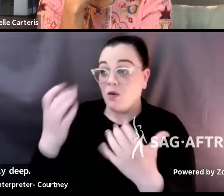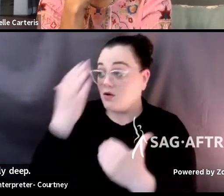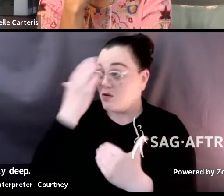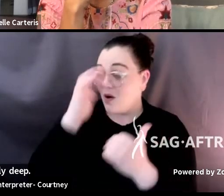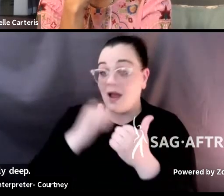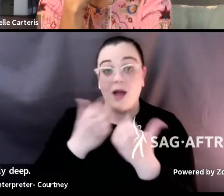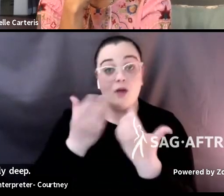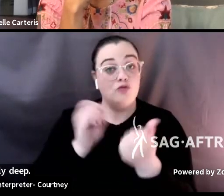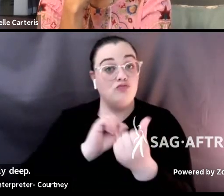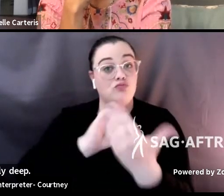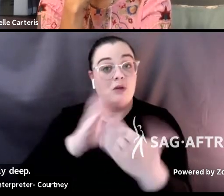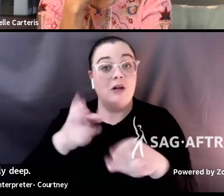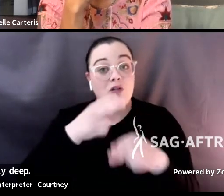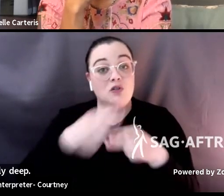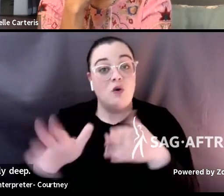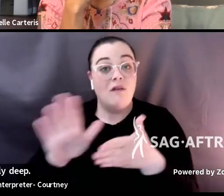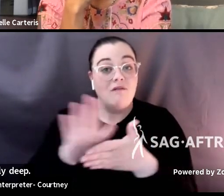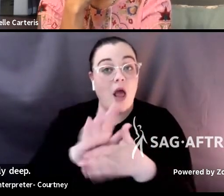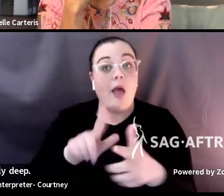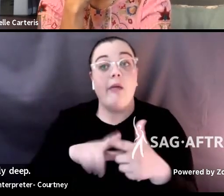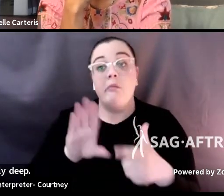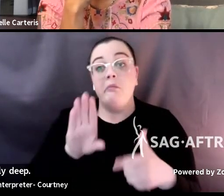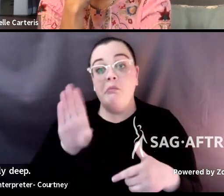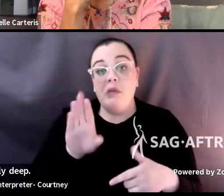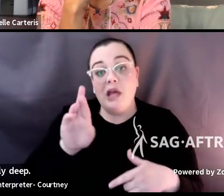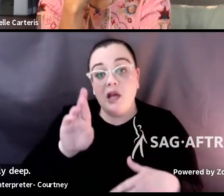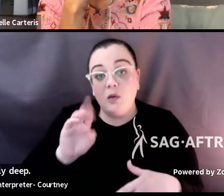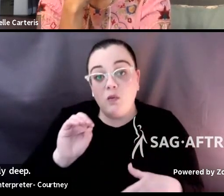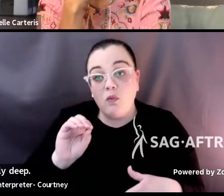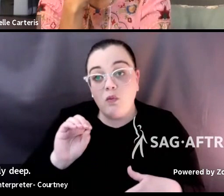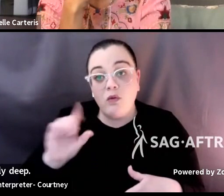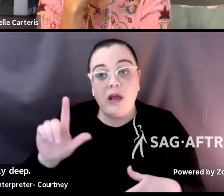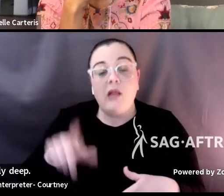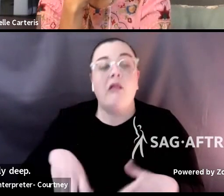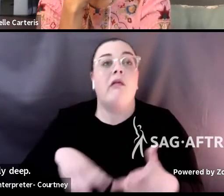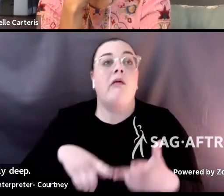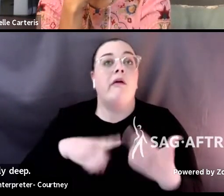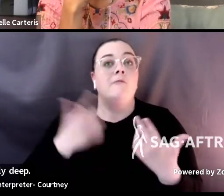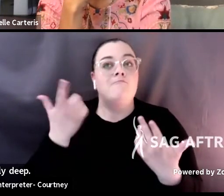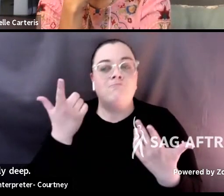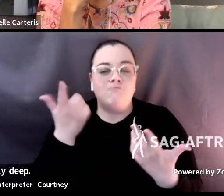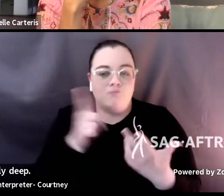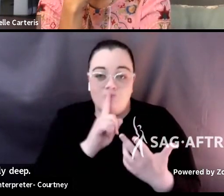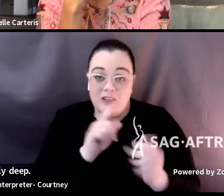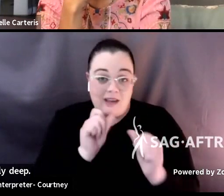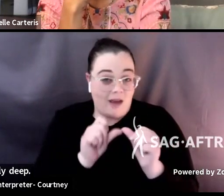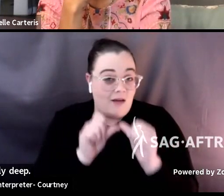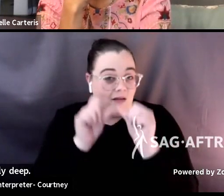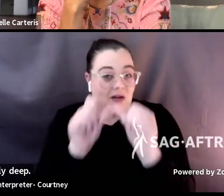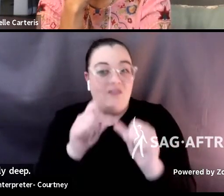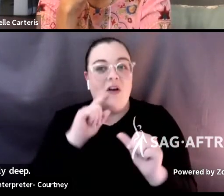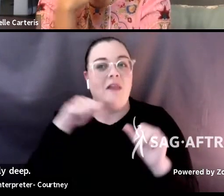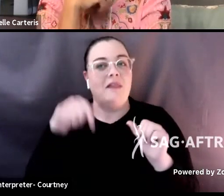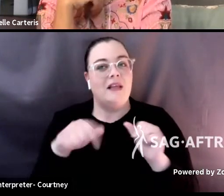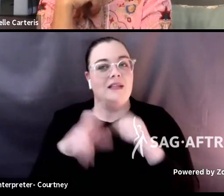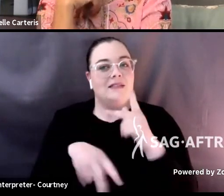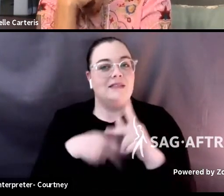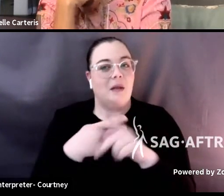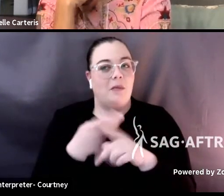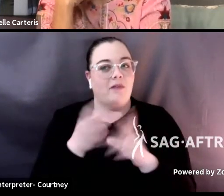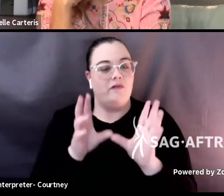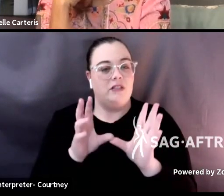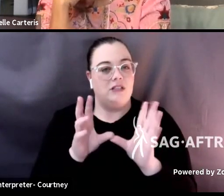or documentary or B-roll. So a lot of it actually, especially for sessions like this, what we try and do is keep it focused